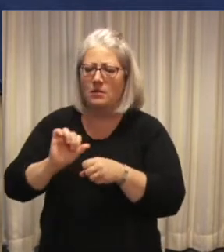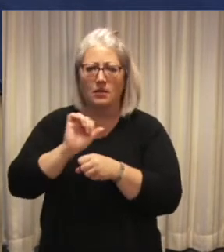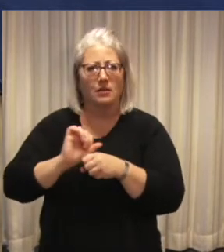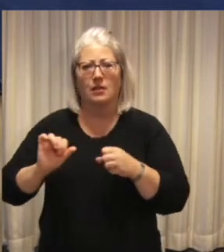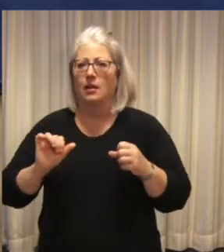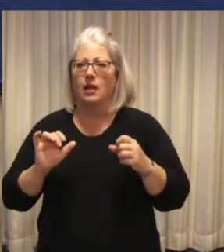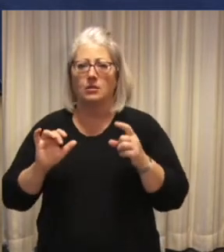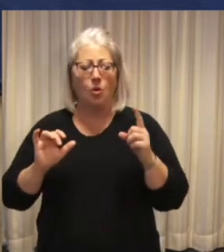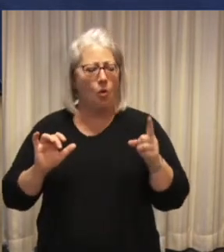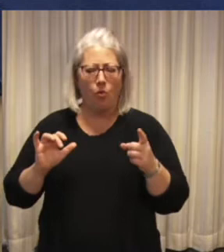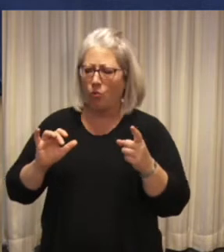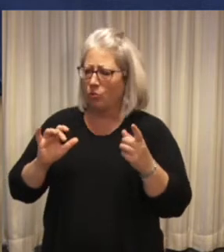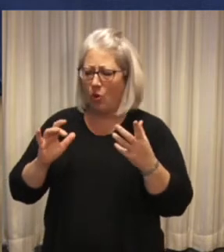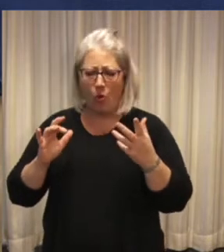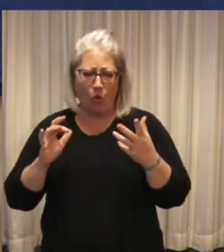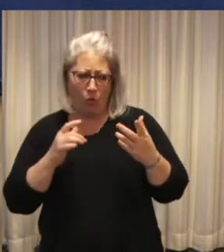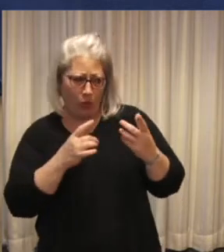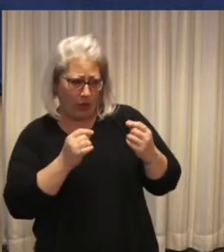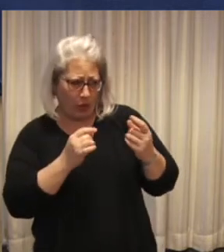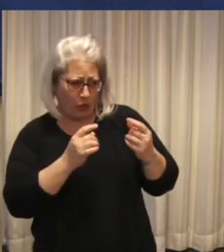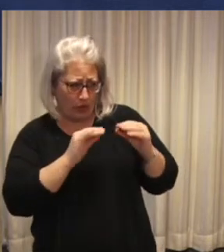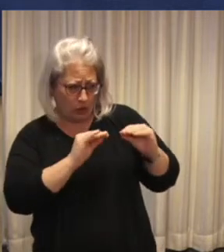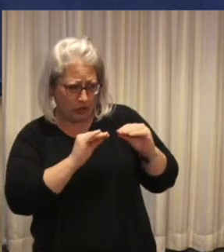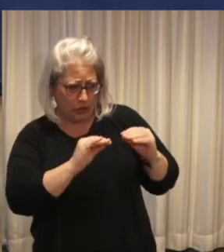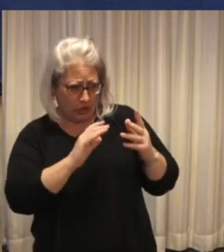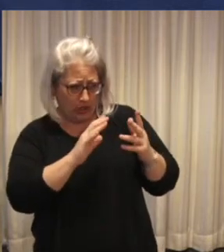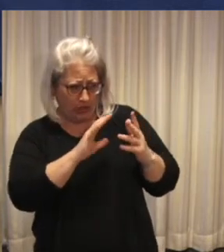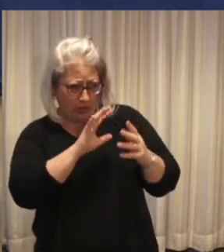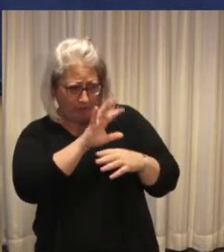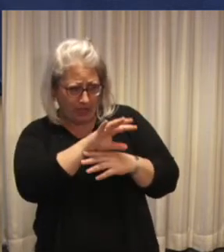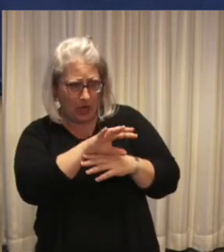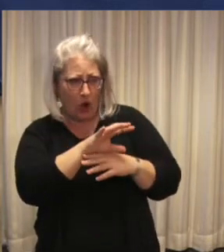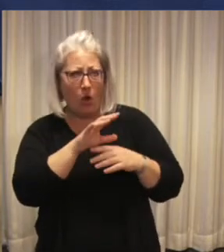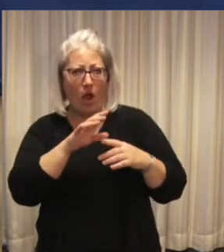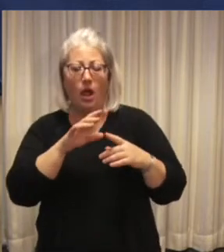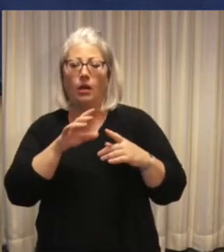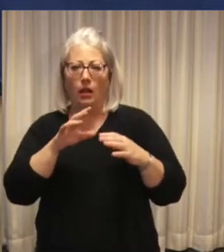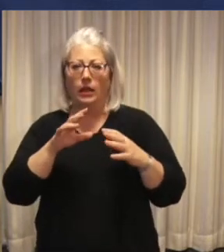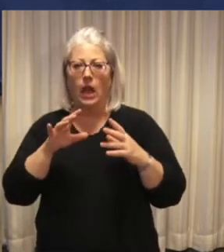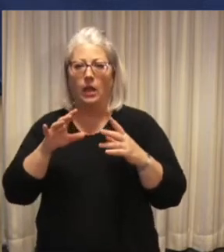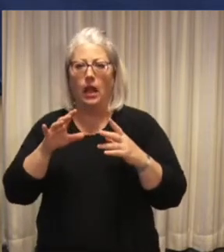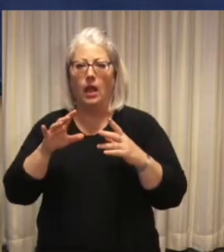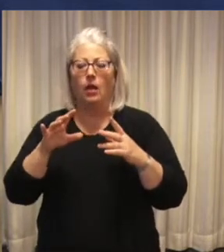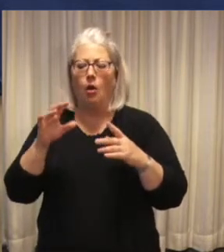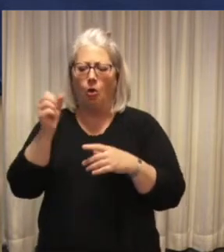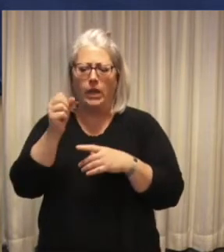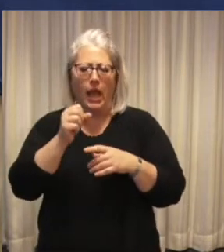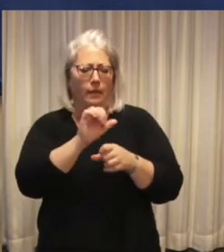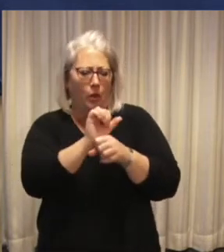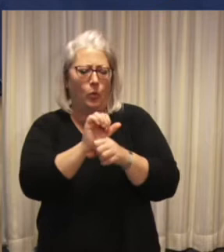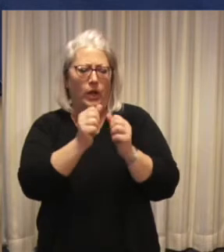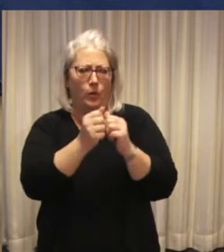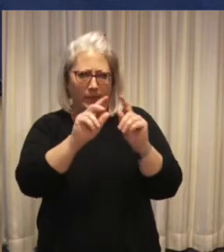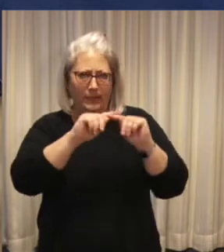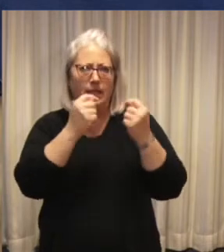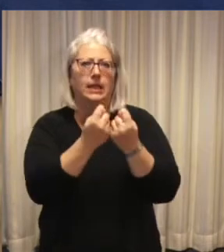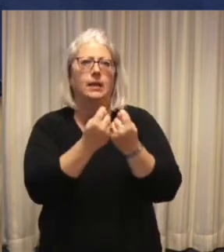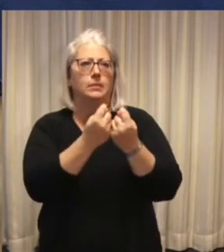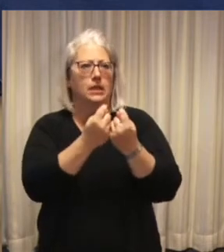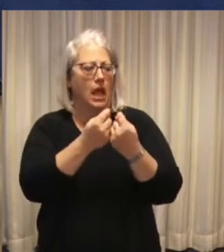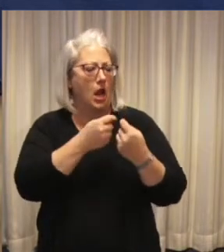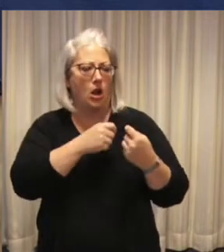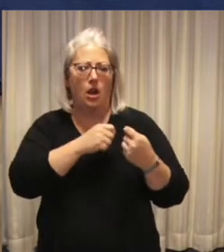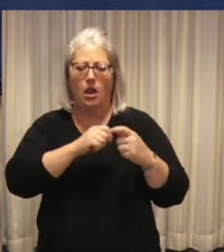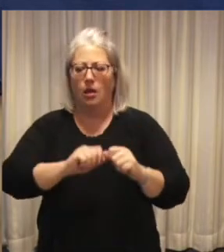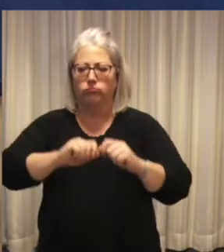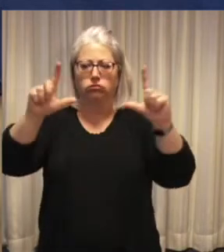it's video and... They're using Microsoft Teams. They're meeting with their students. So it's an interesting new world, yeah.